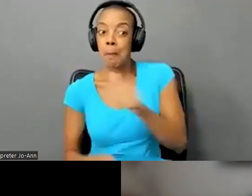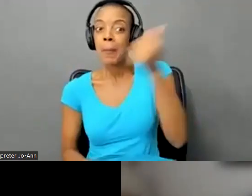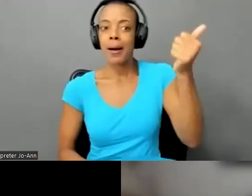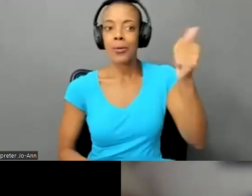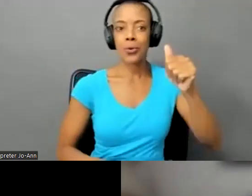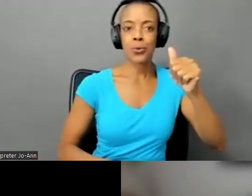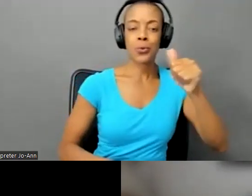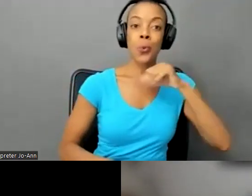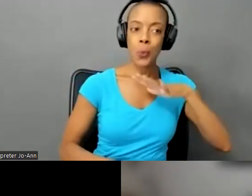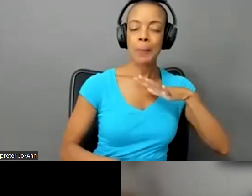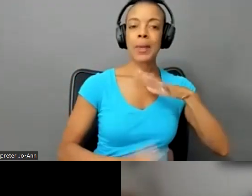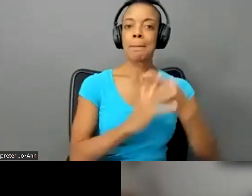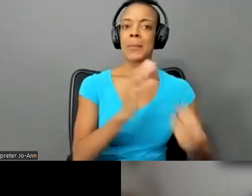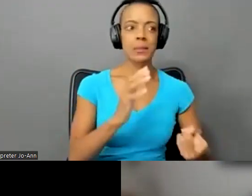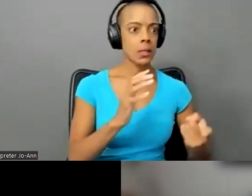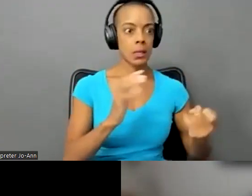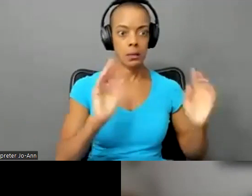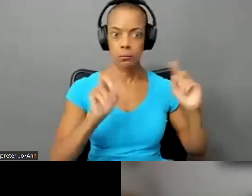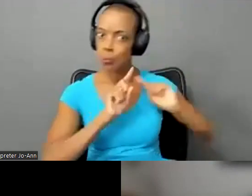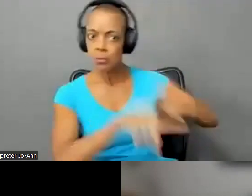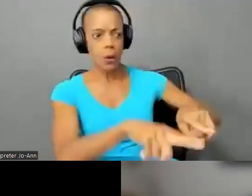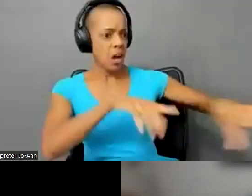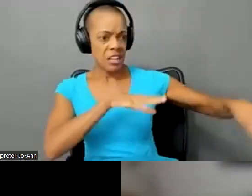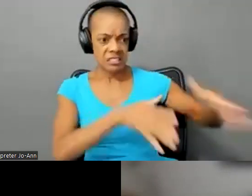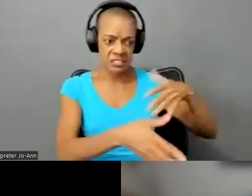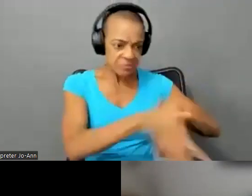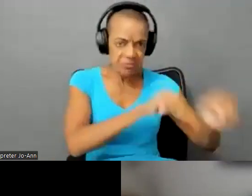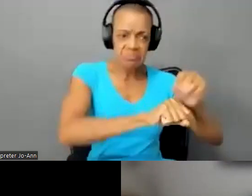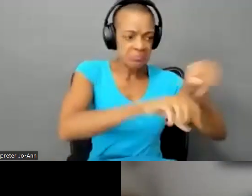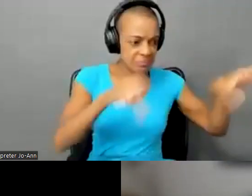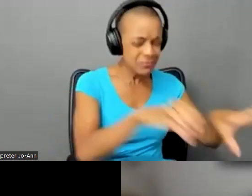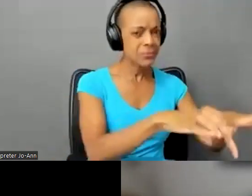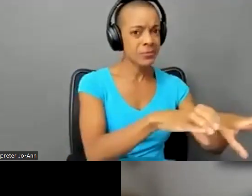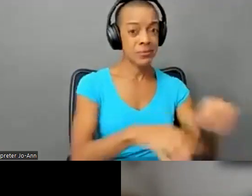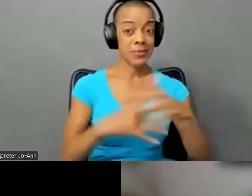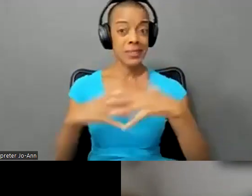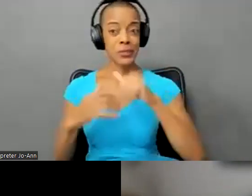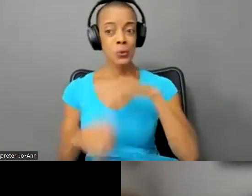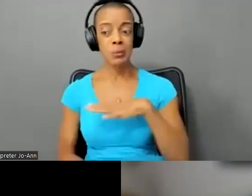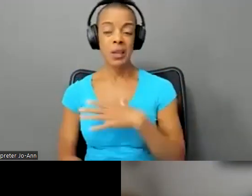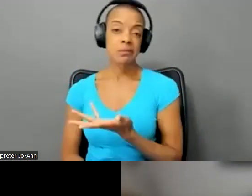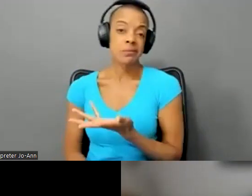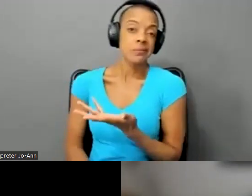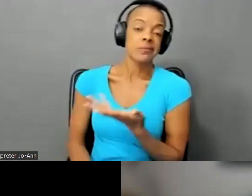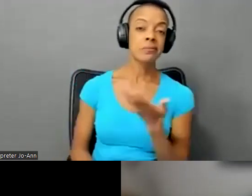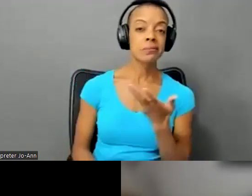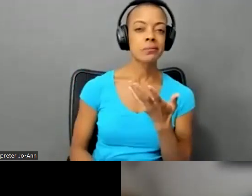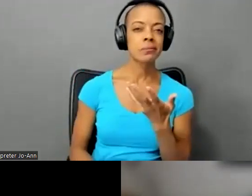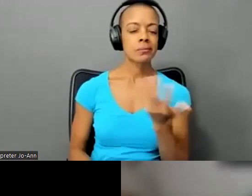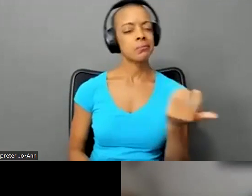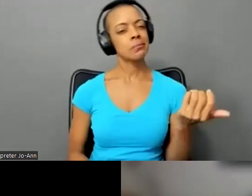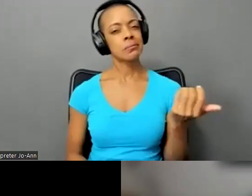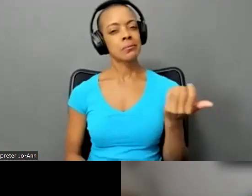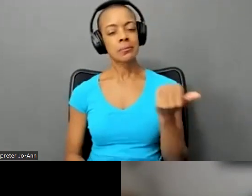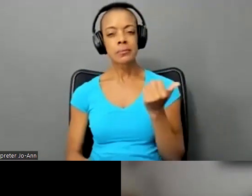they're reporting their loved ones missing, them not being taken as serious. And so again, I think the work